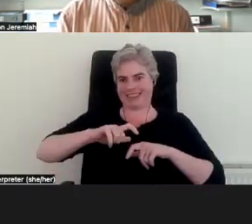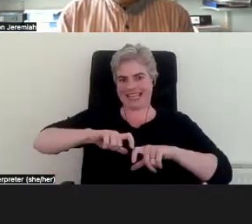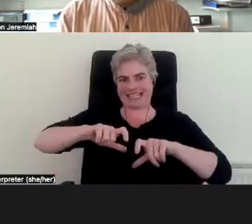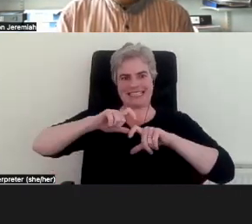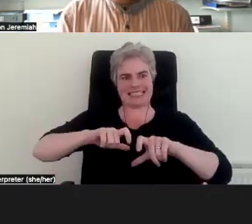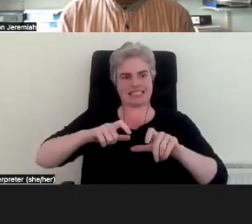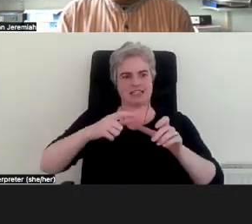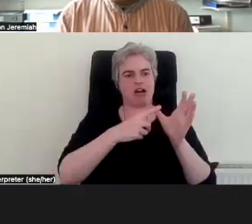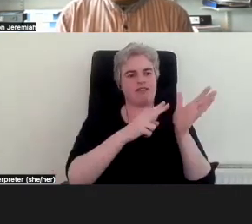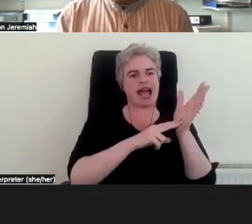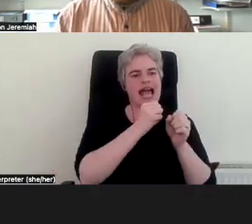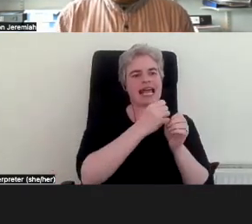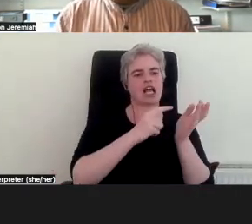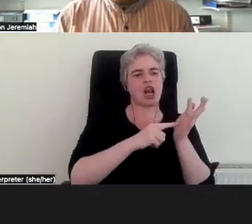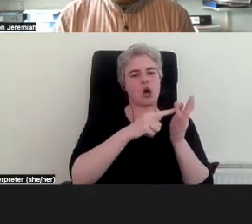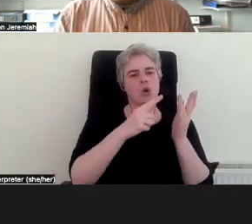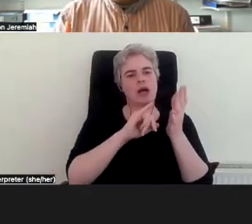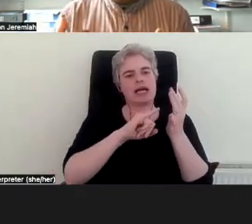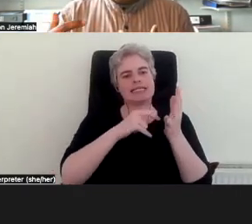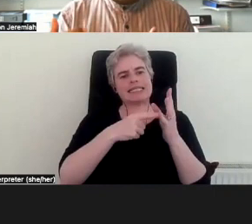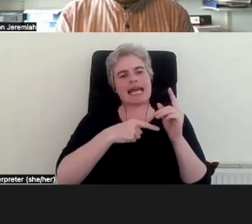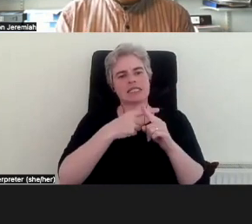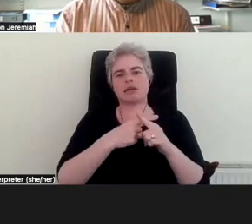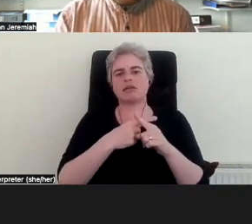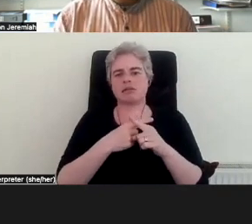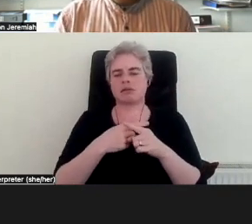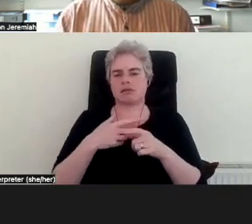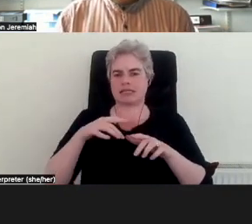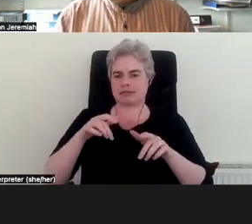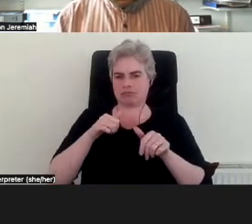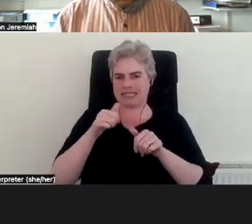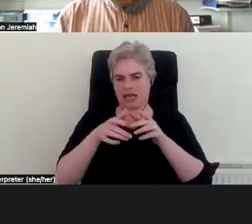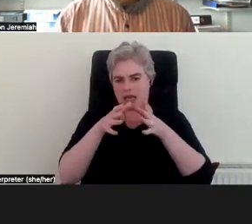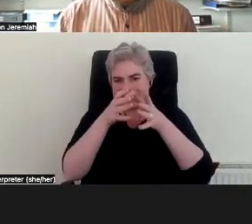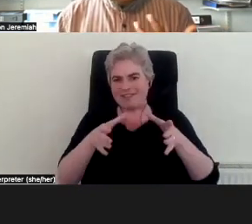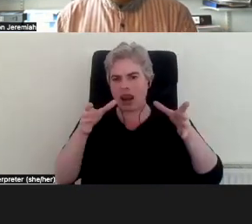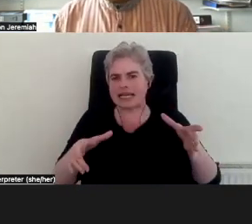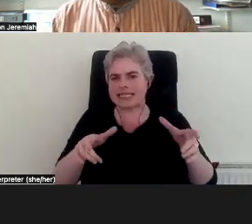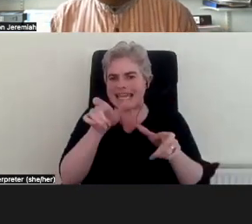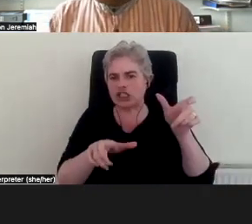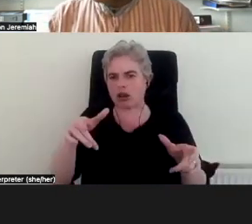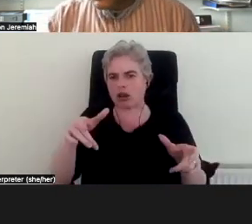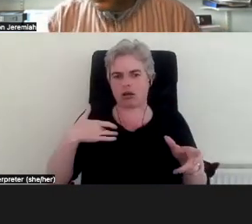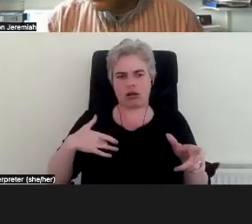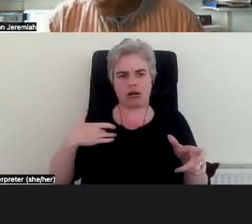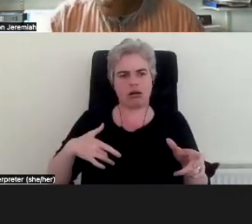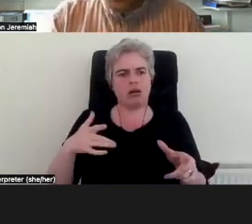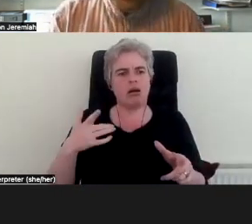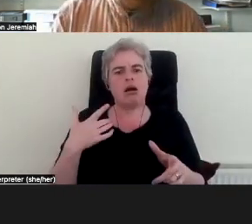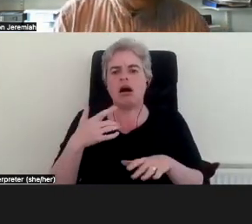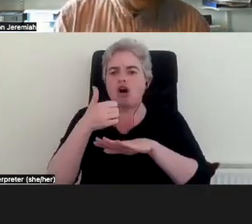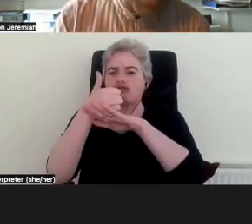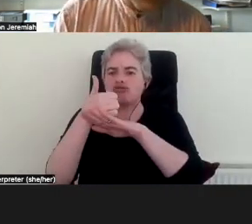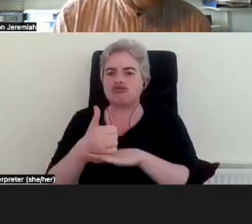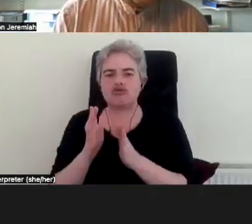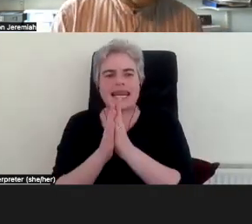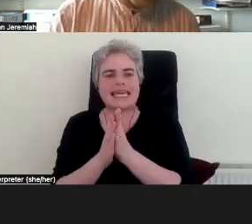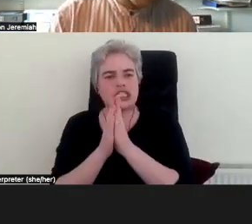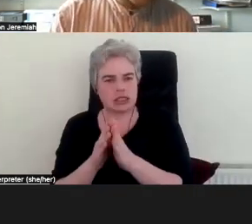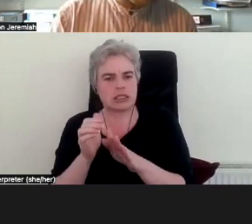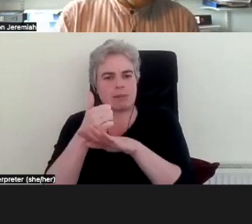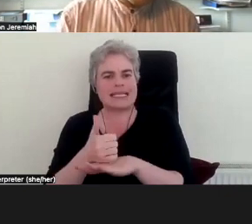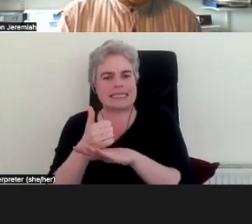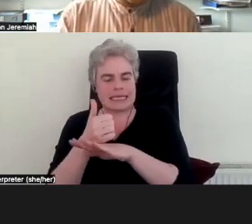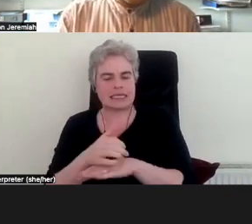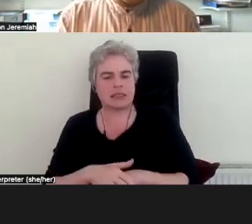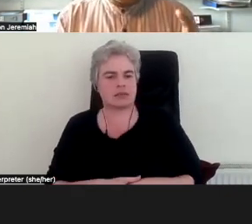Anglo-Saxon civilization on a religious basis. Just to point out why this matters to